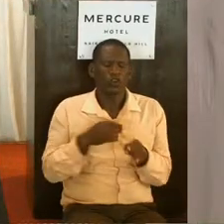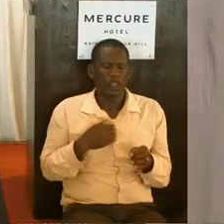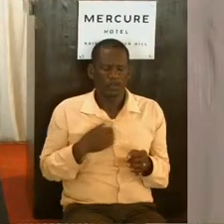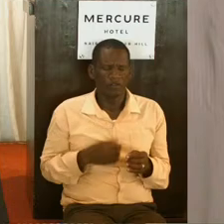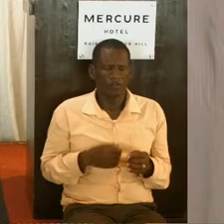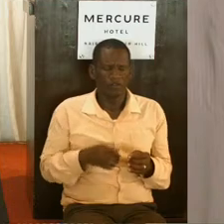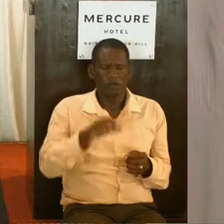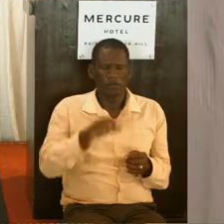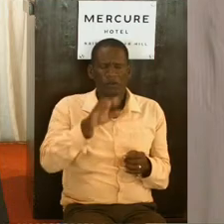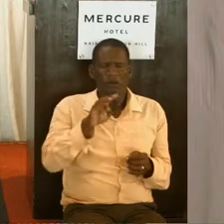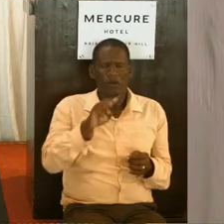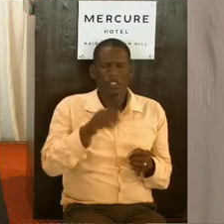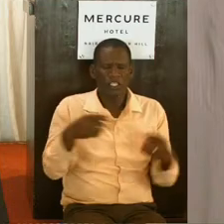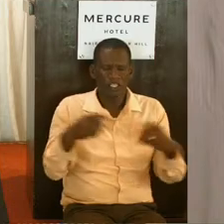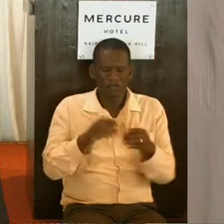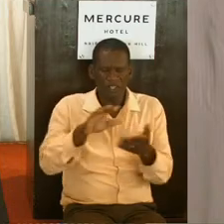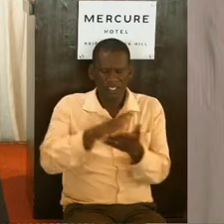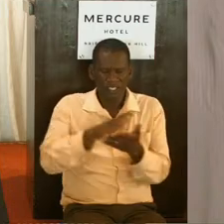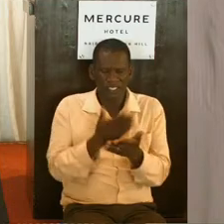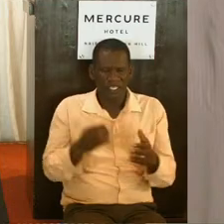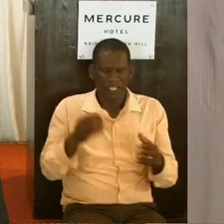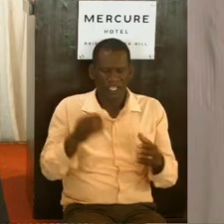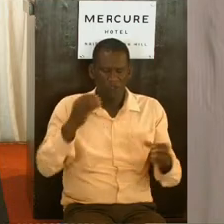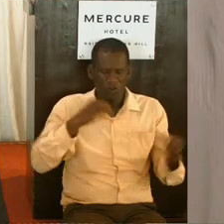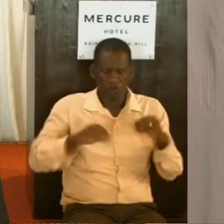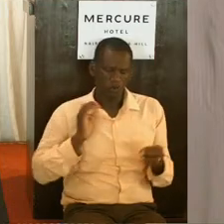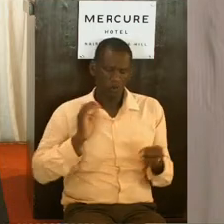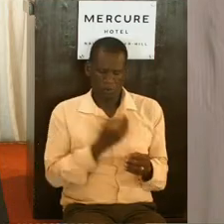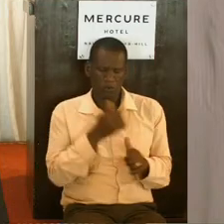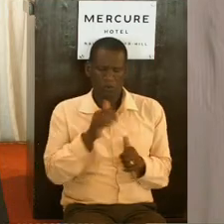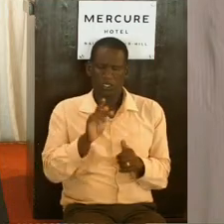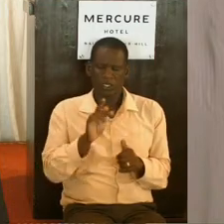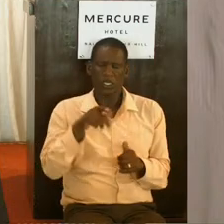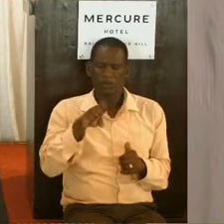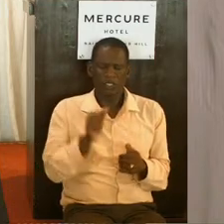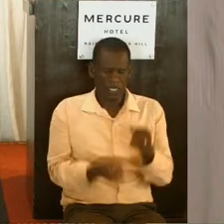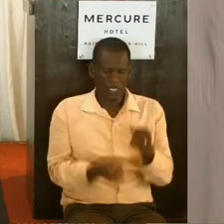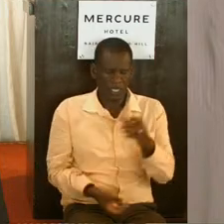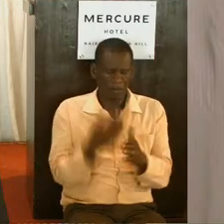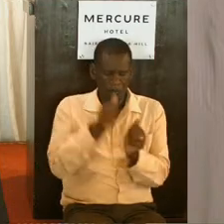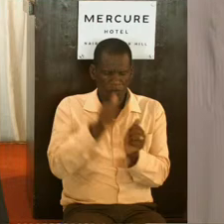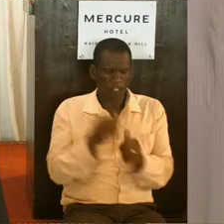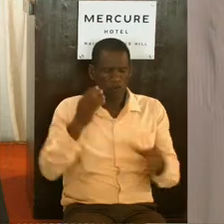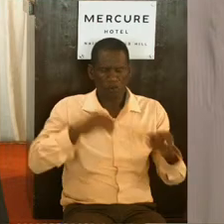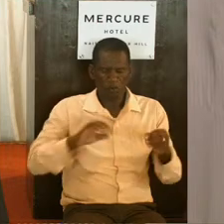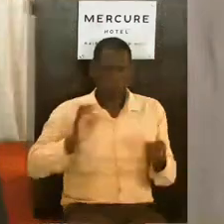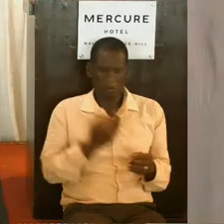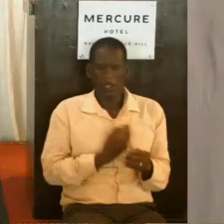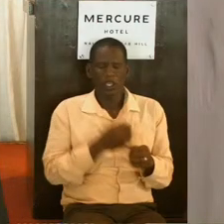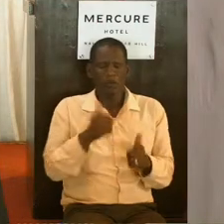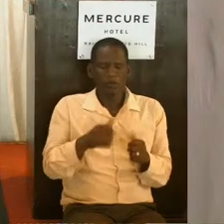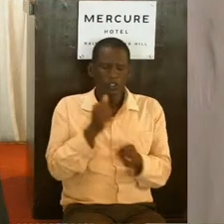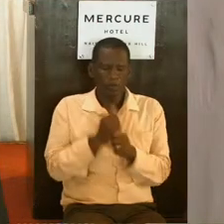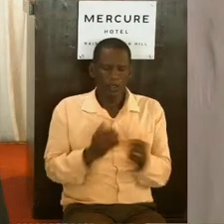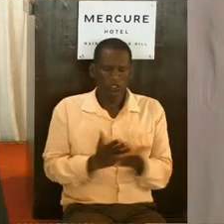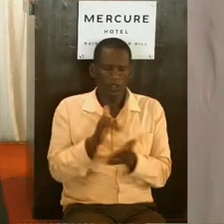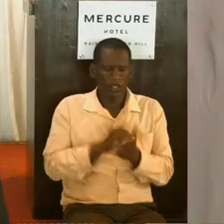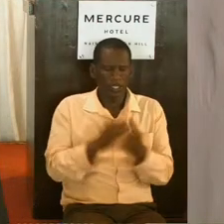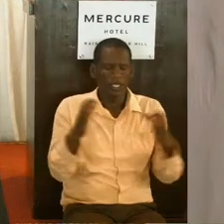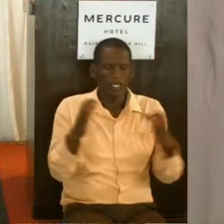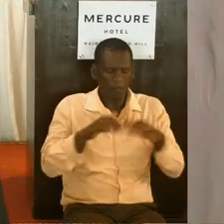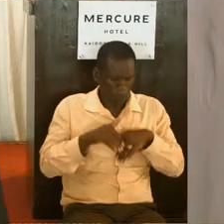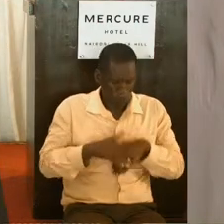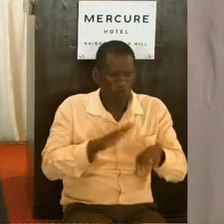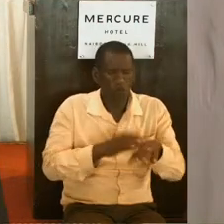multi-sector memory sector anti-corruption committee that kept us set up which was going to see that the companies adhered to good